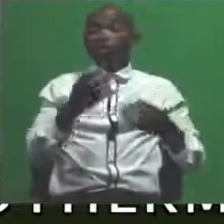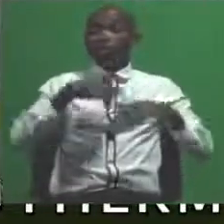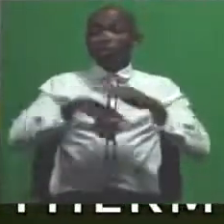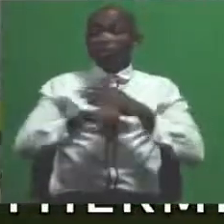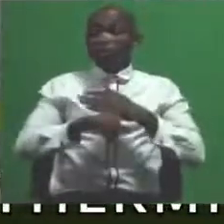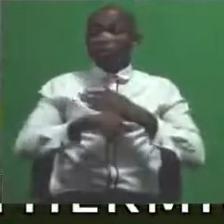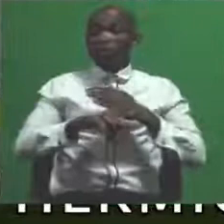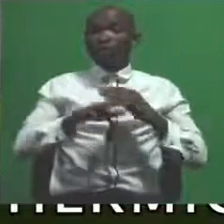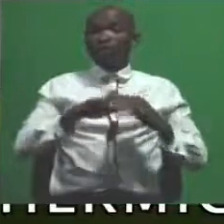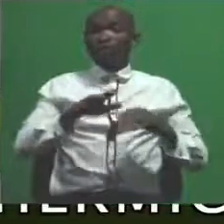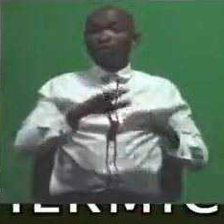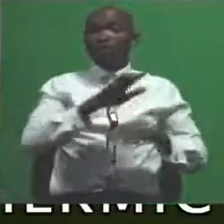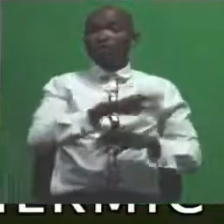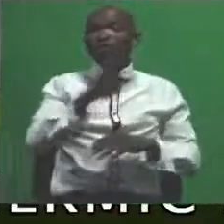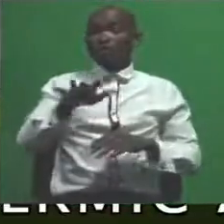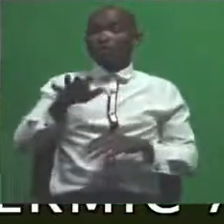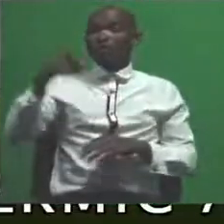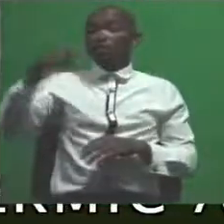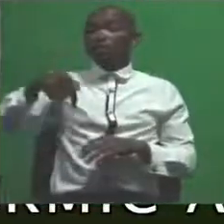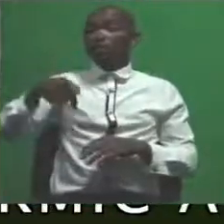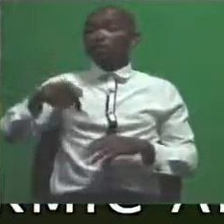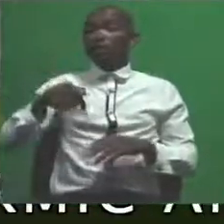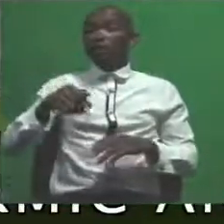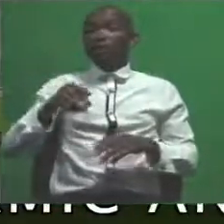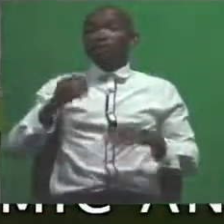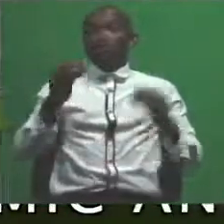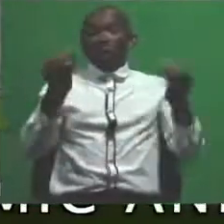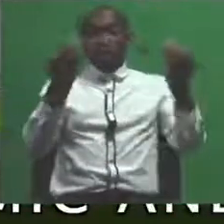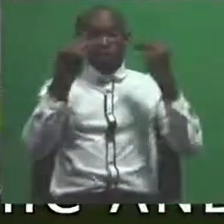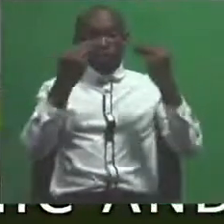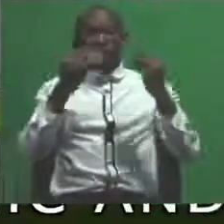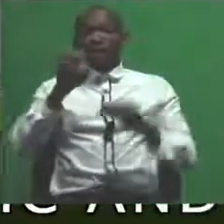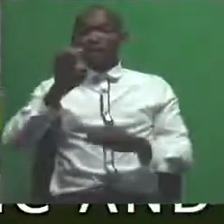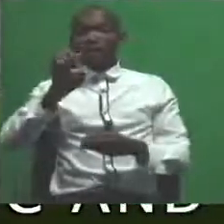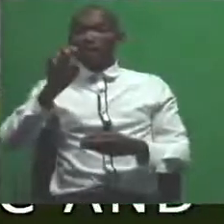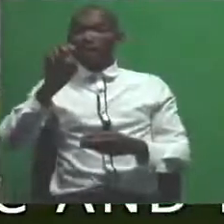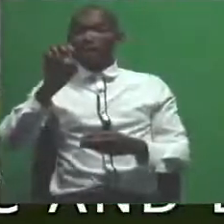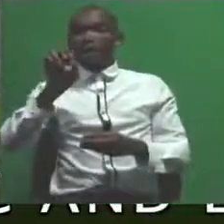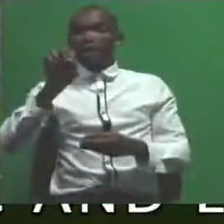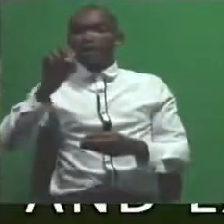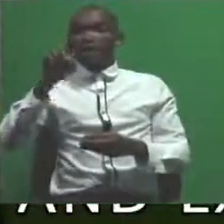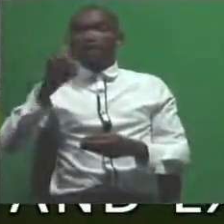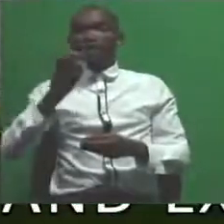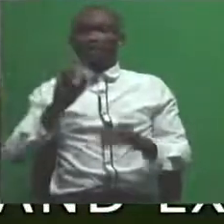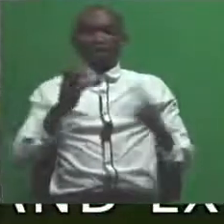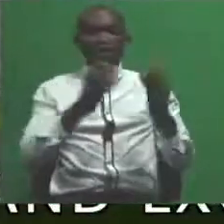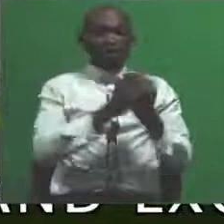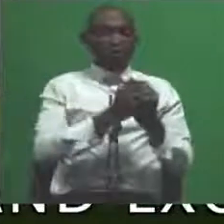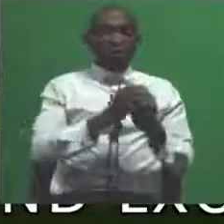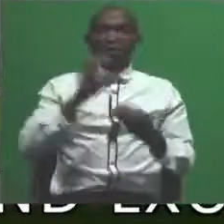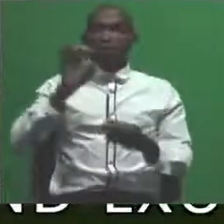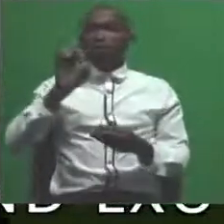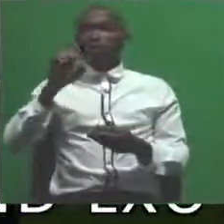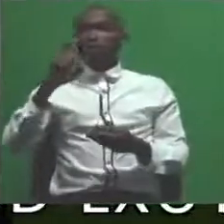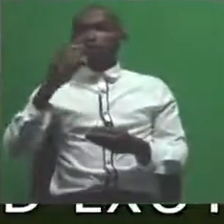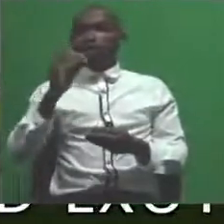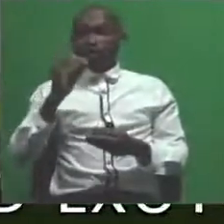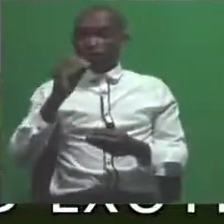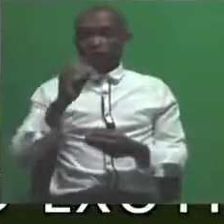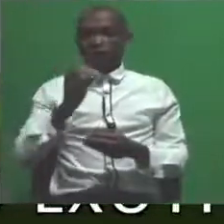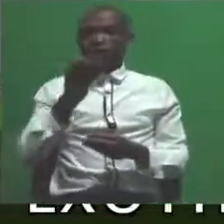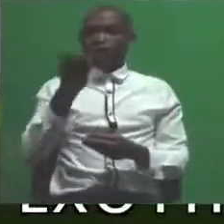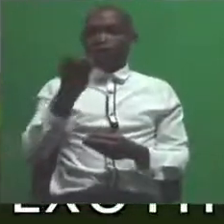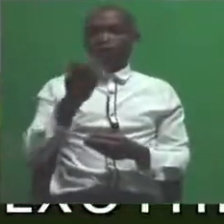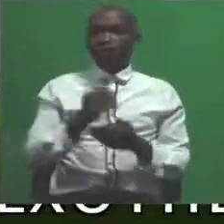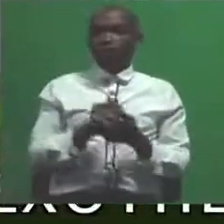dear students. Today we have learned about endothermic and exothermic reaction. We